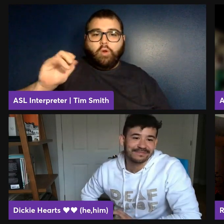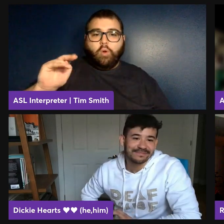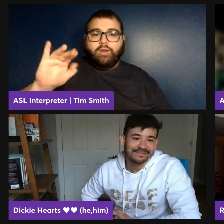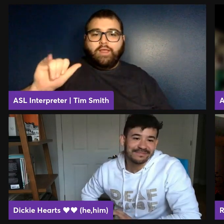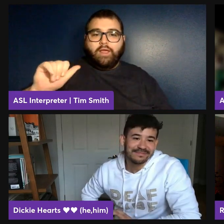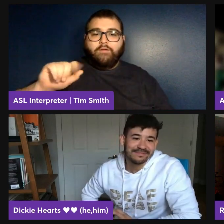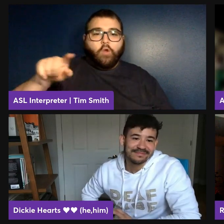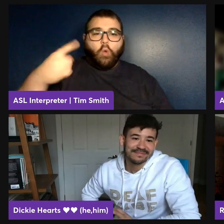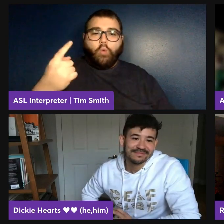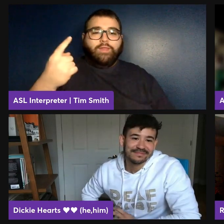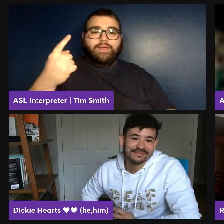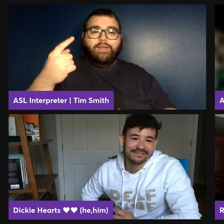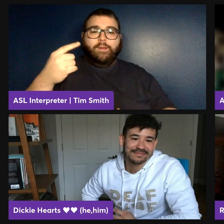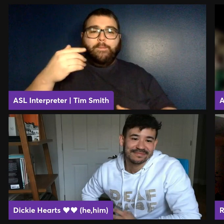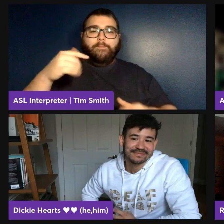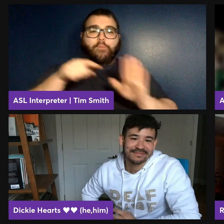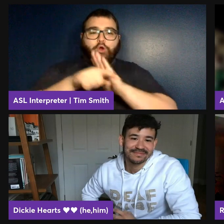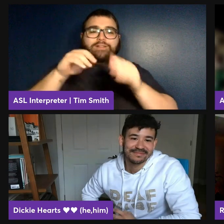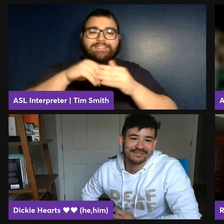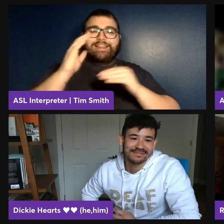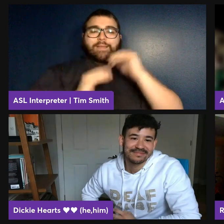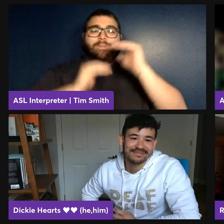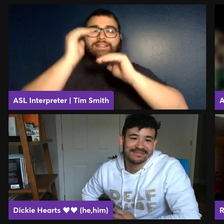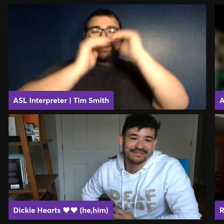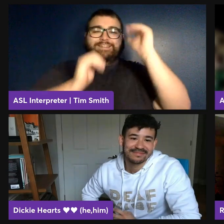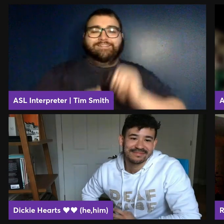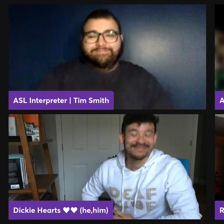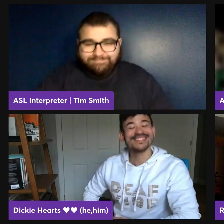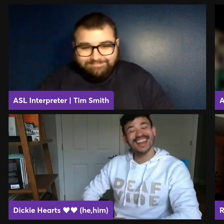Murders. Yes, let's make that happen.